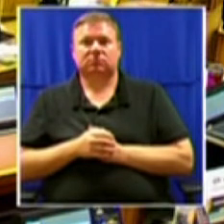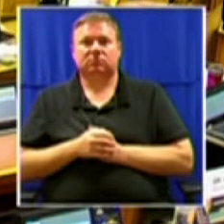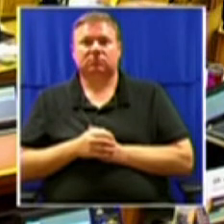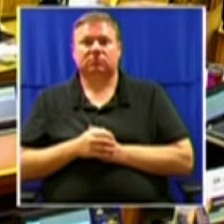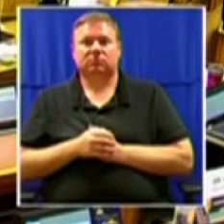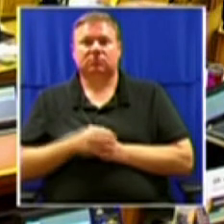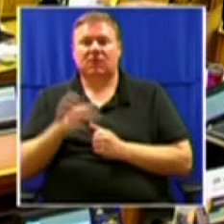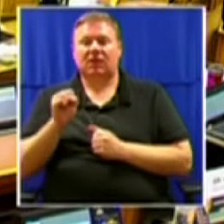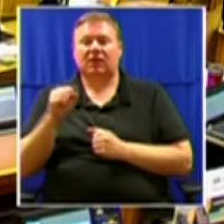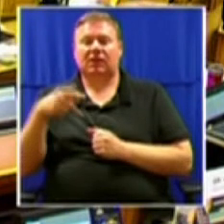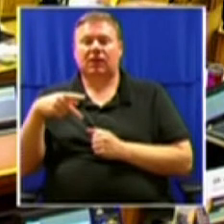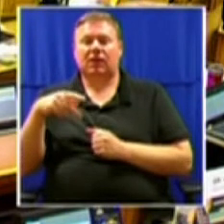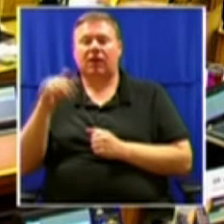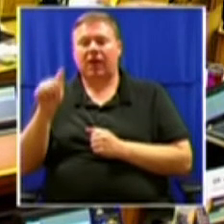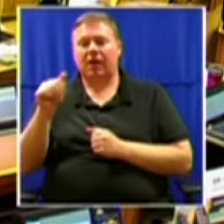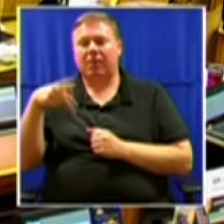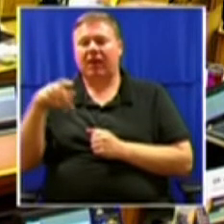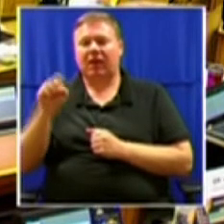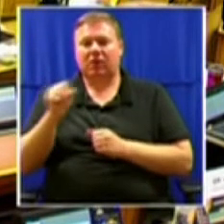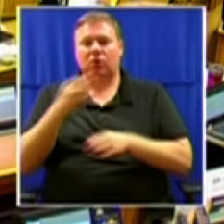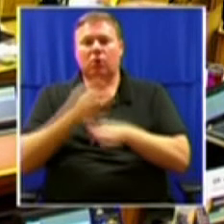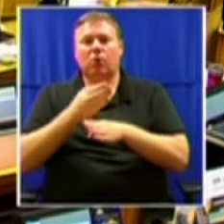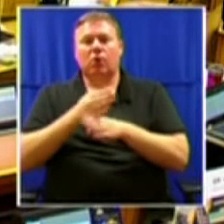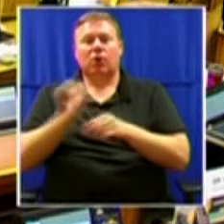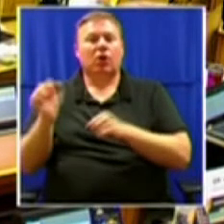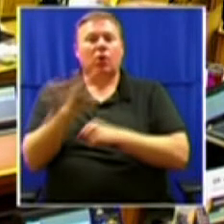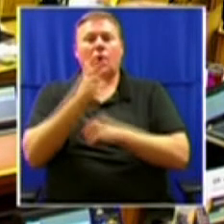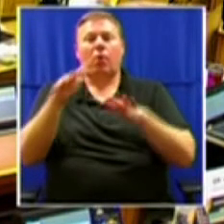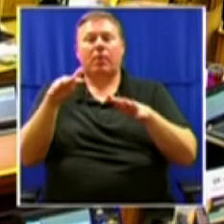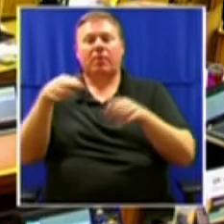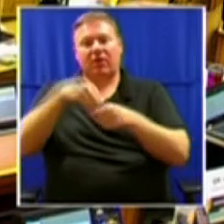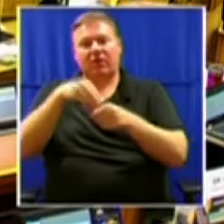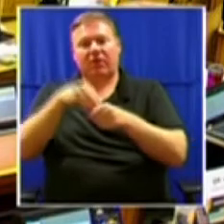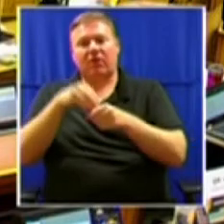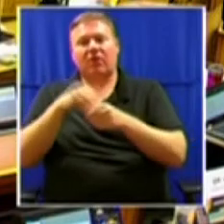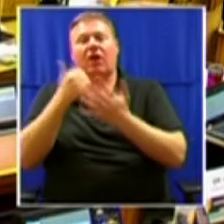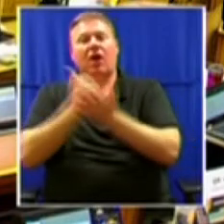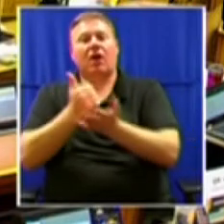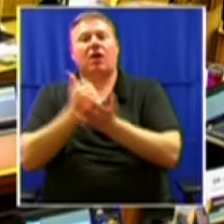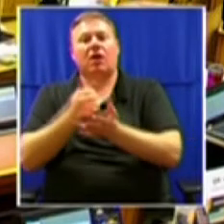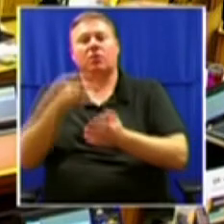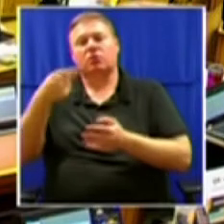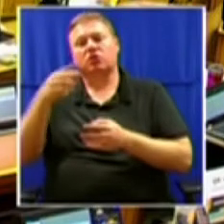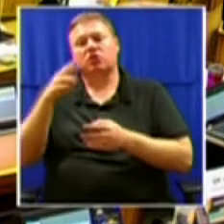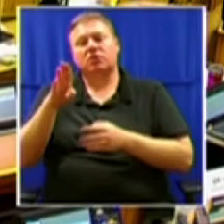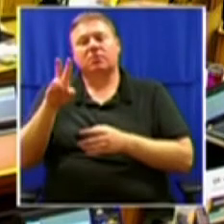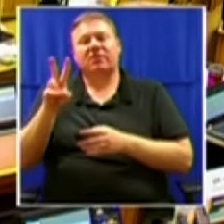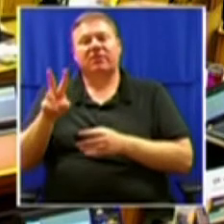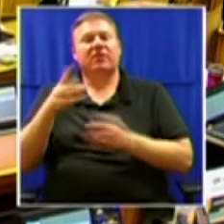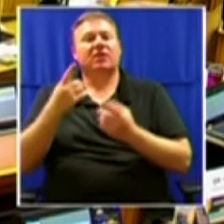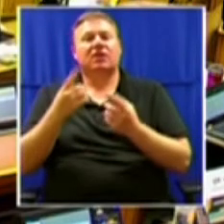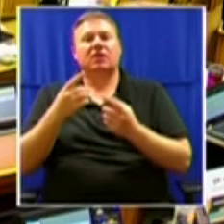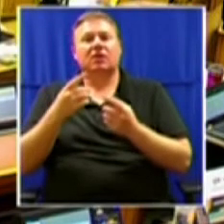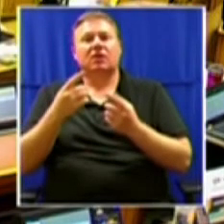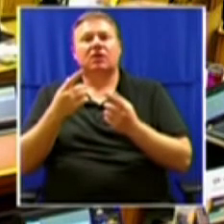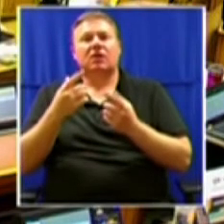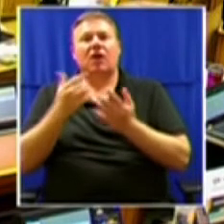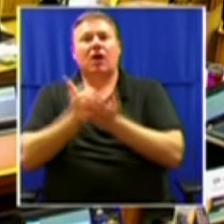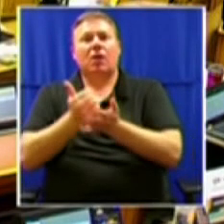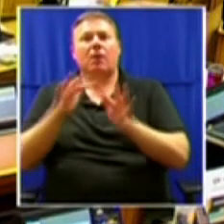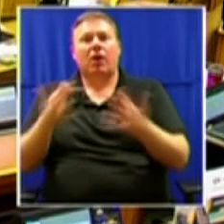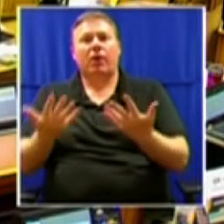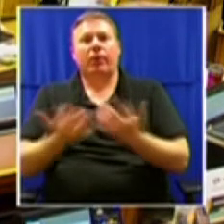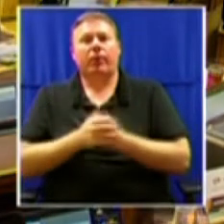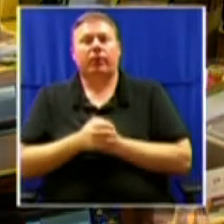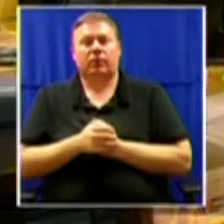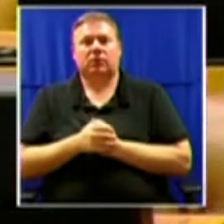to address this scourge of GBV? Thank you, Honorable Speaker. Thank you. Honorable